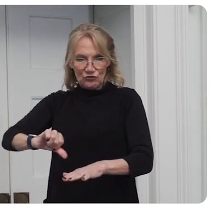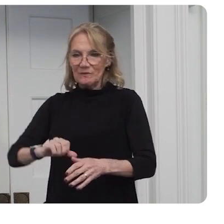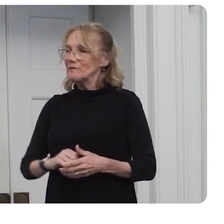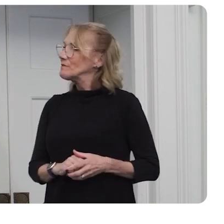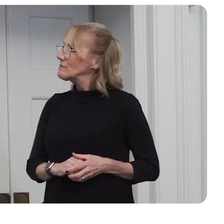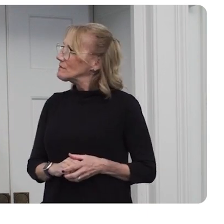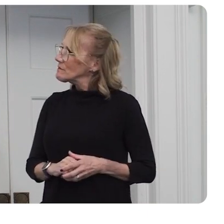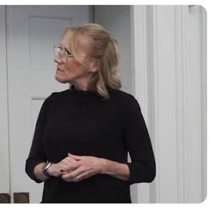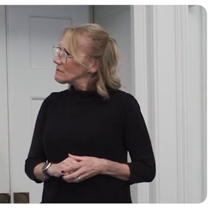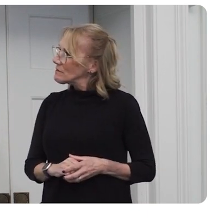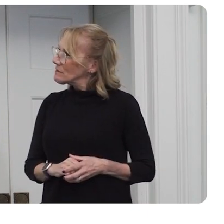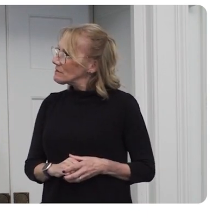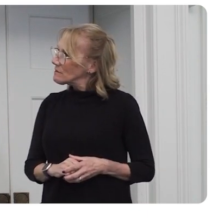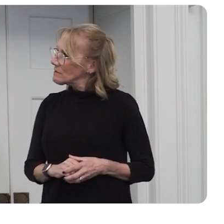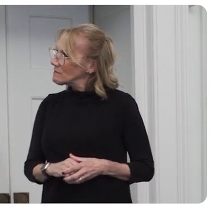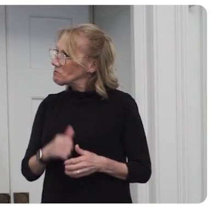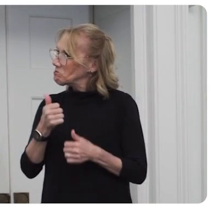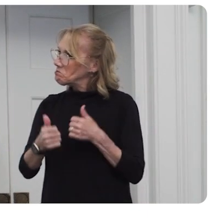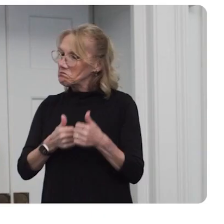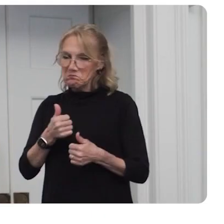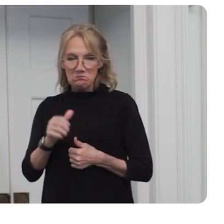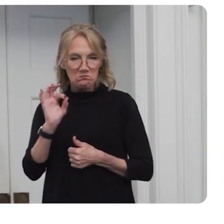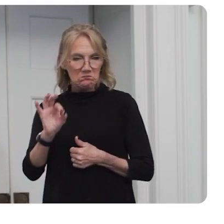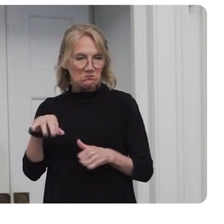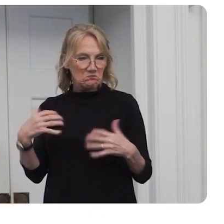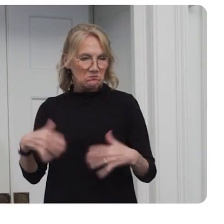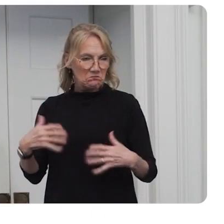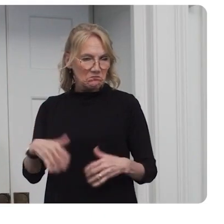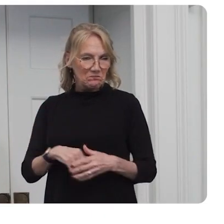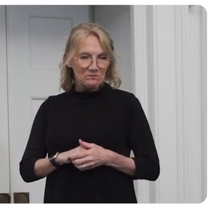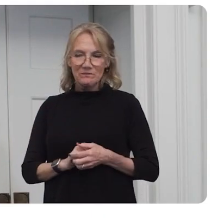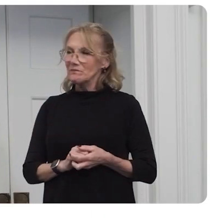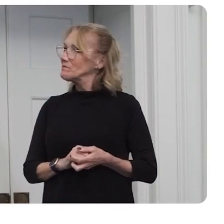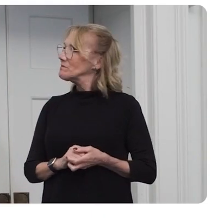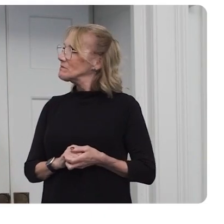Sharpie. scratched out all the clay, didn't you? Yeah, I did. They're awesome.